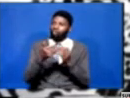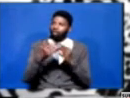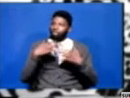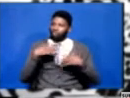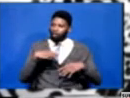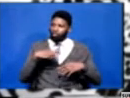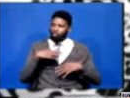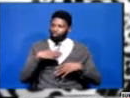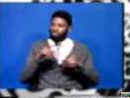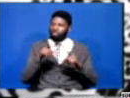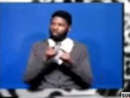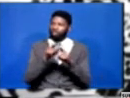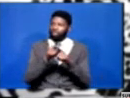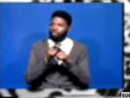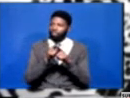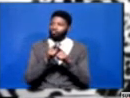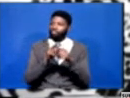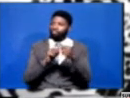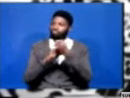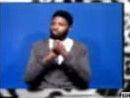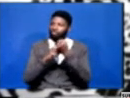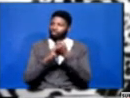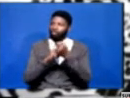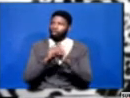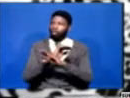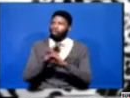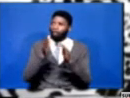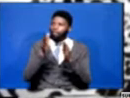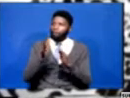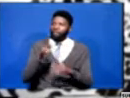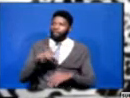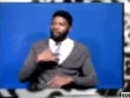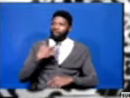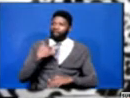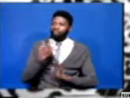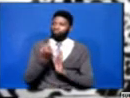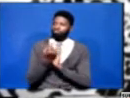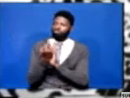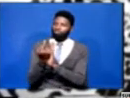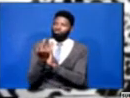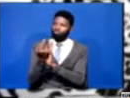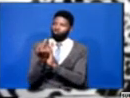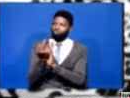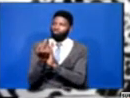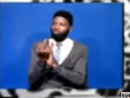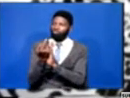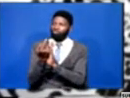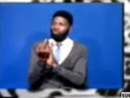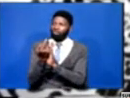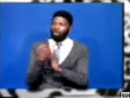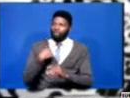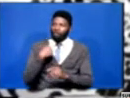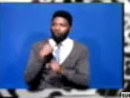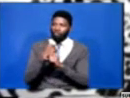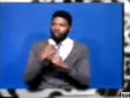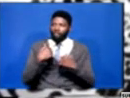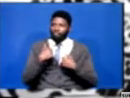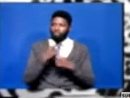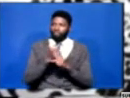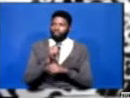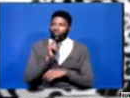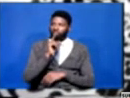form so that nobody feels excluded. Actually, I have that other task of ensuring that we enhance